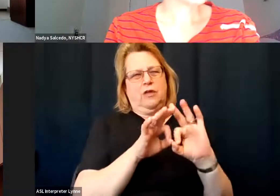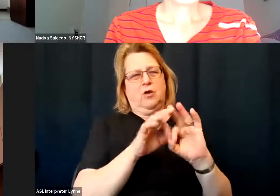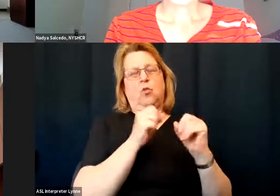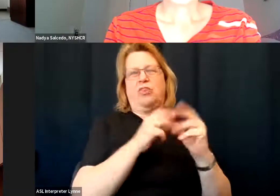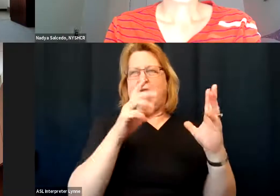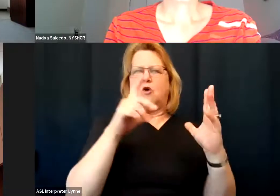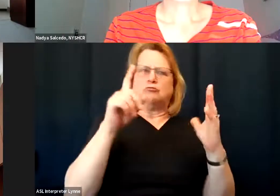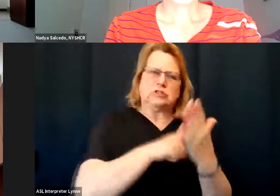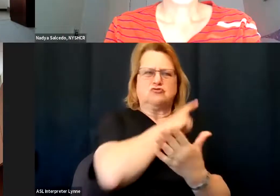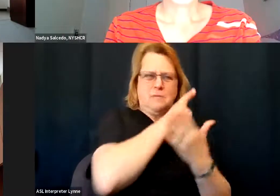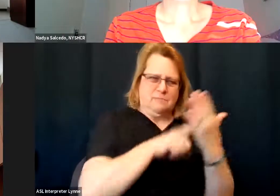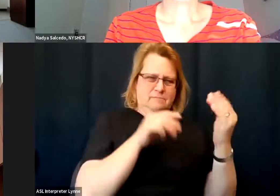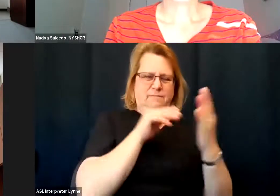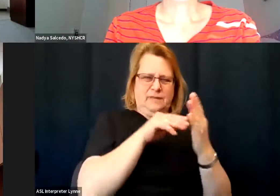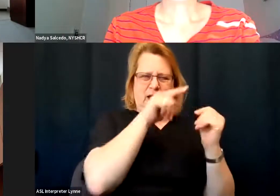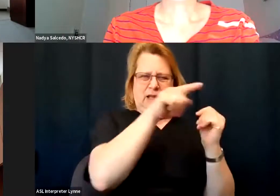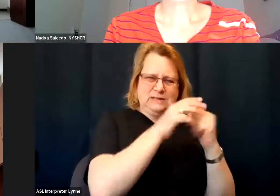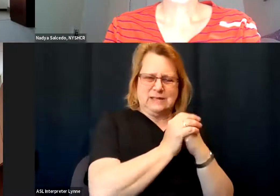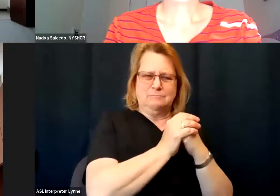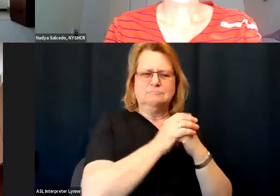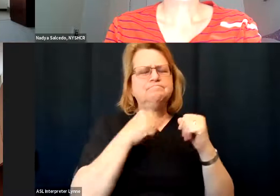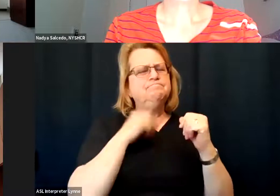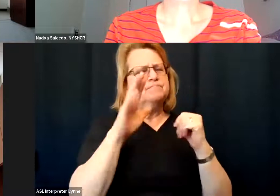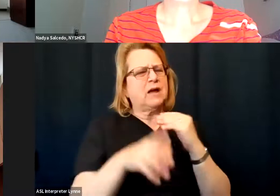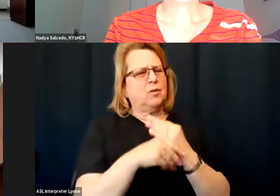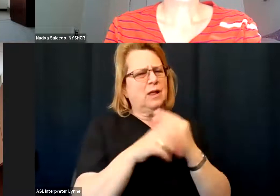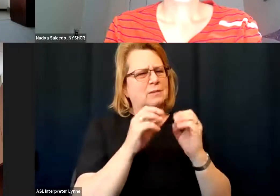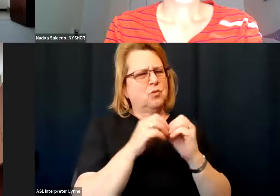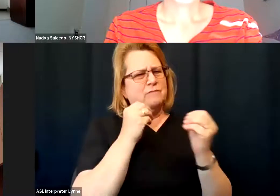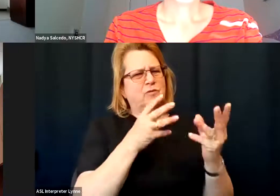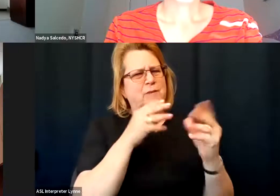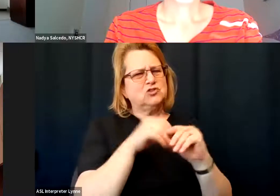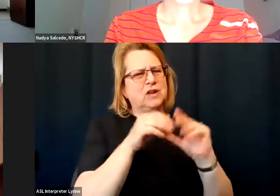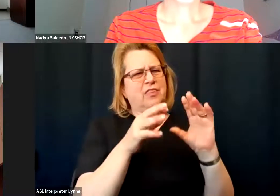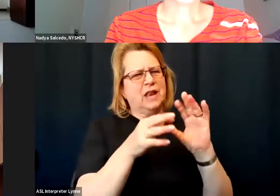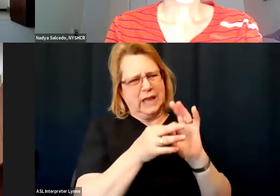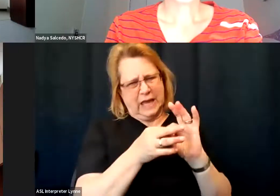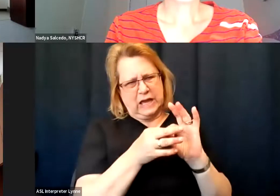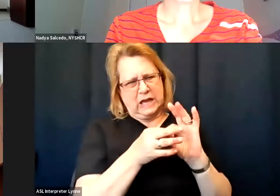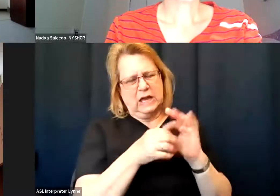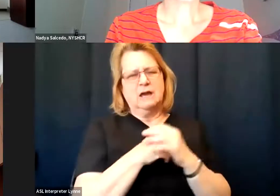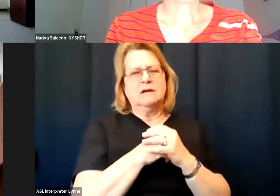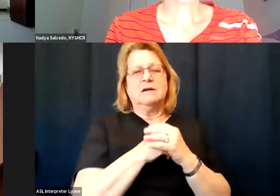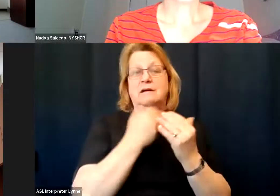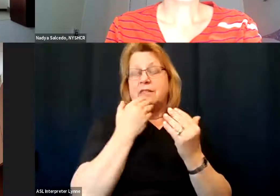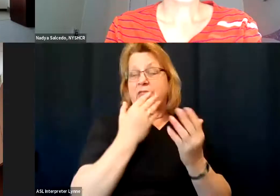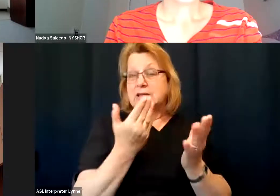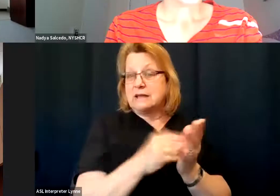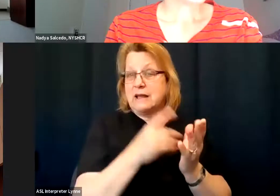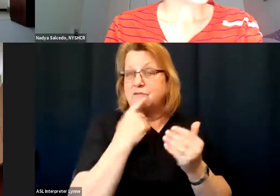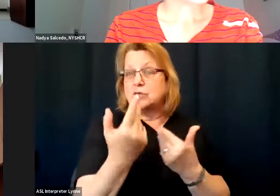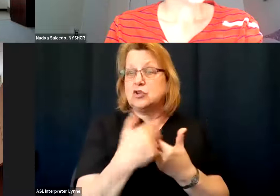them. I will add more information about that in the link. And thanks again for